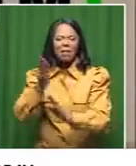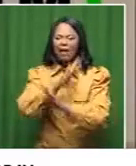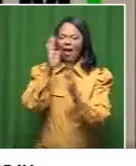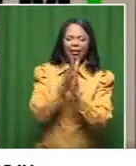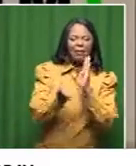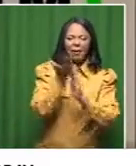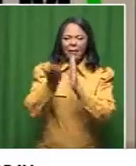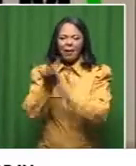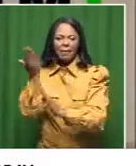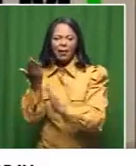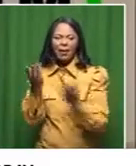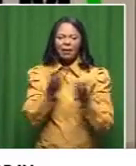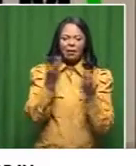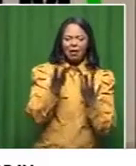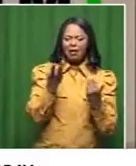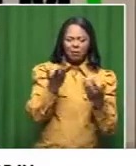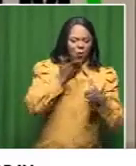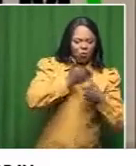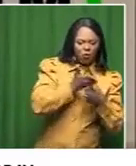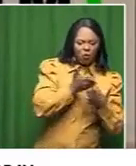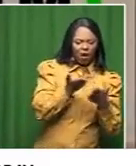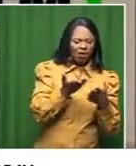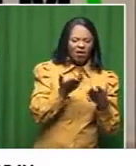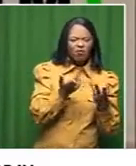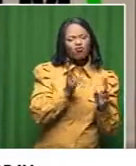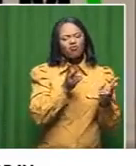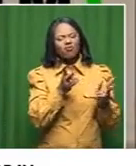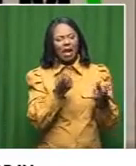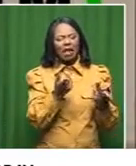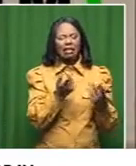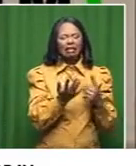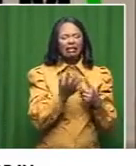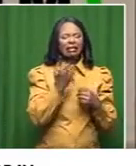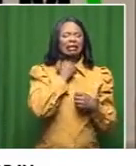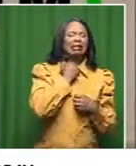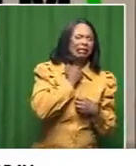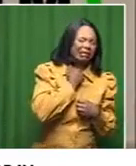is certainly buttered, and one would really love to see